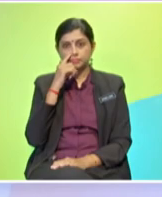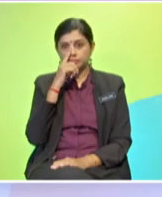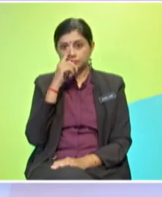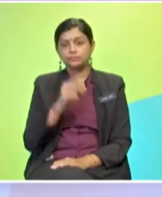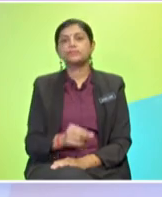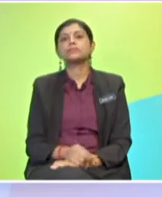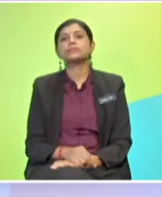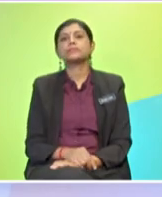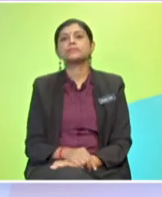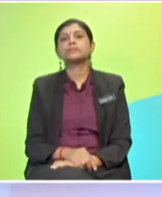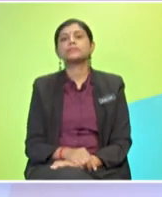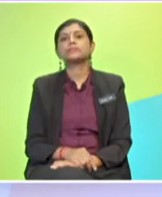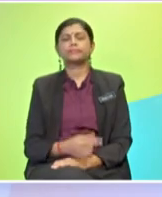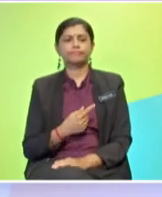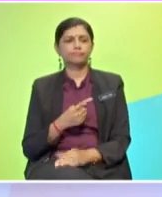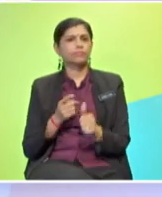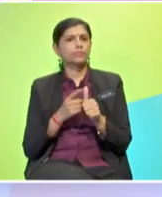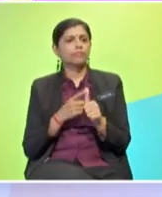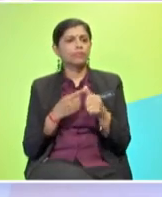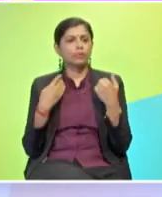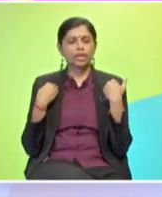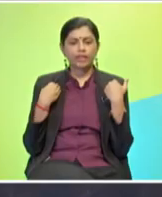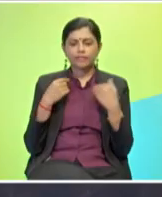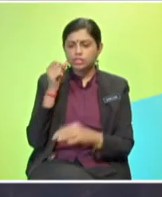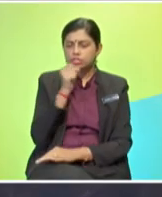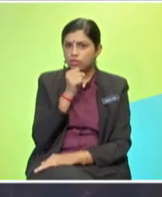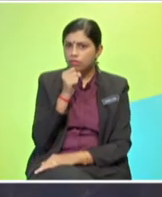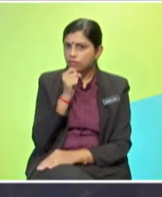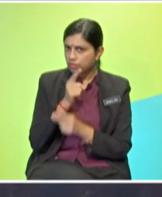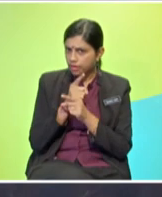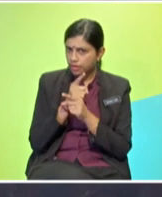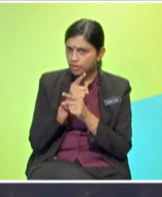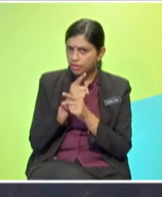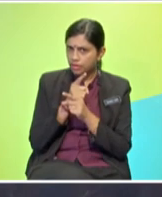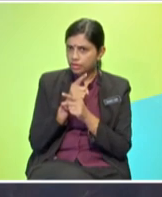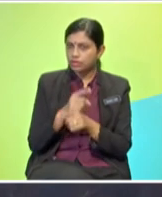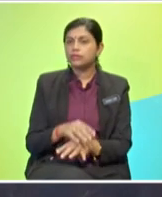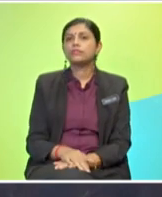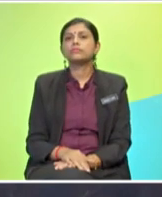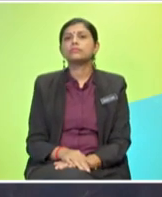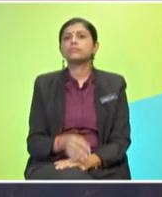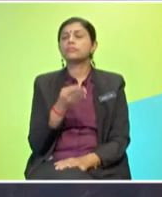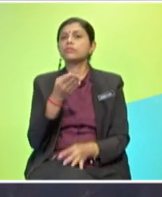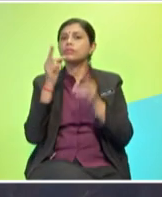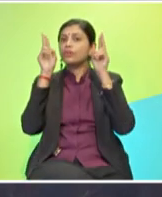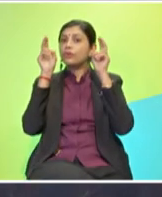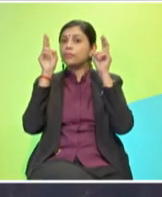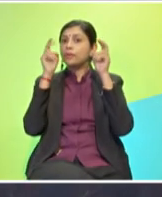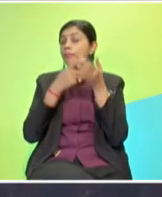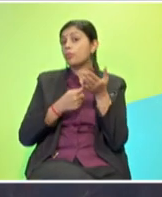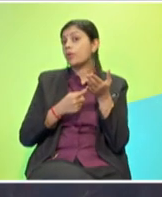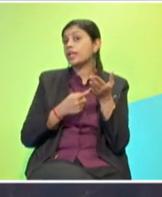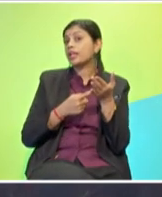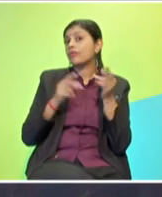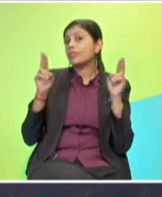me to sing a song with you. Is that correct? Yes. And do you remember the topic that we mentioned earlier?